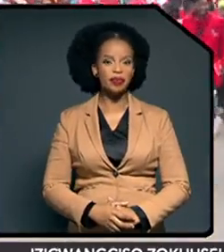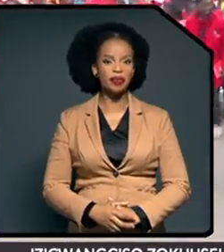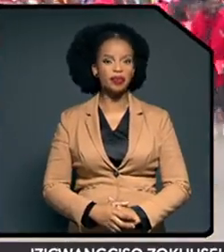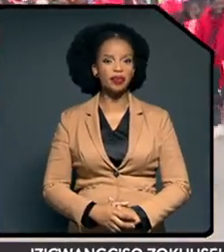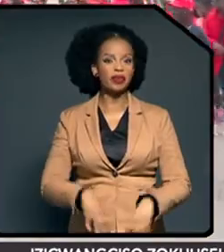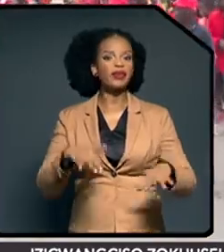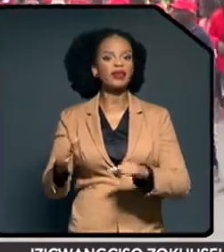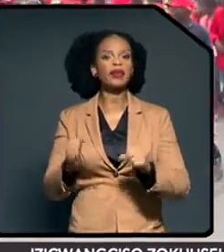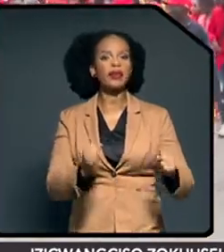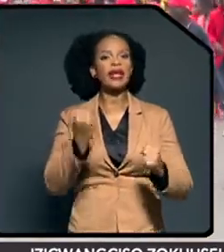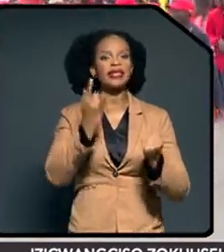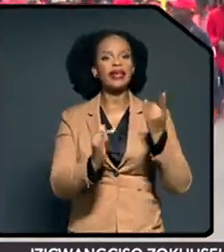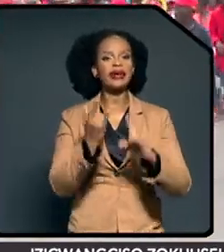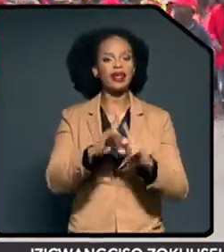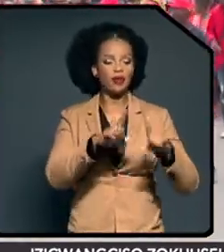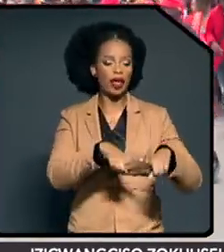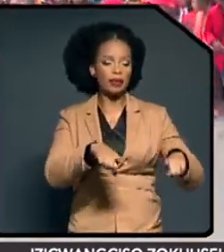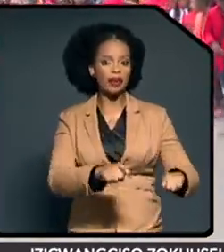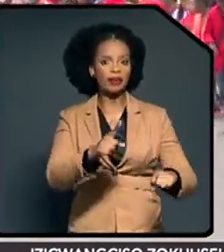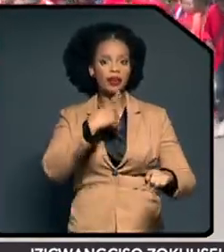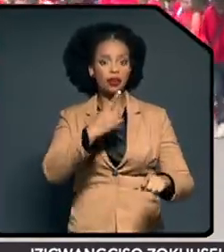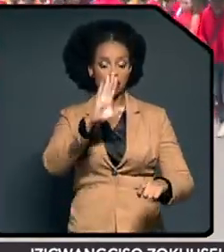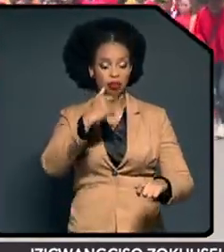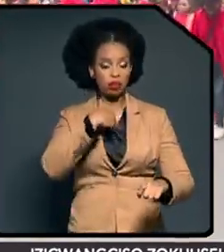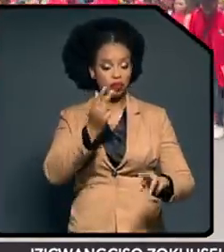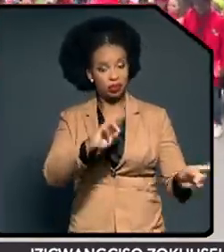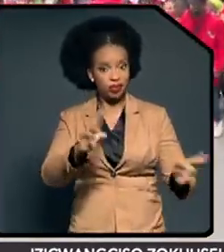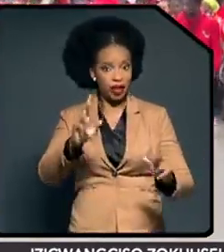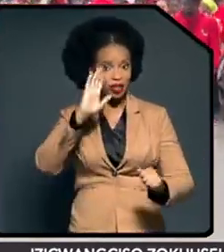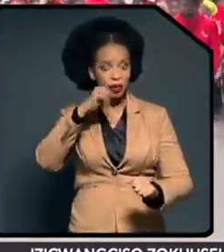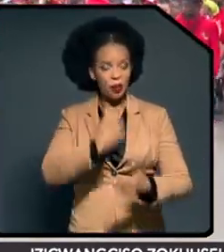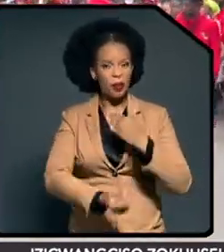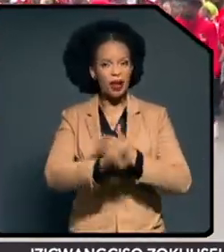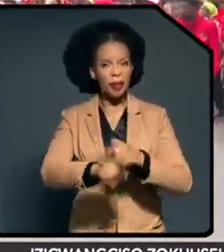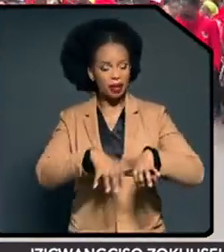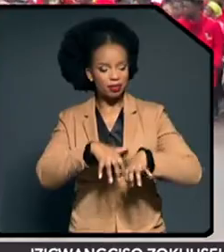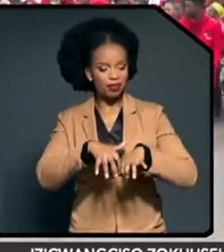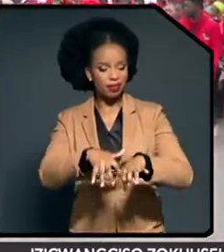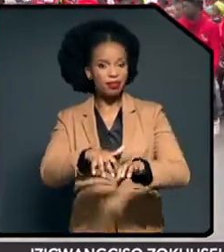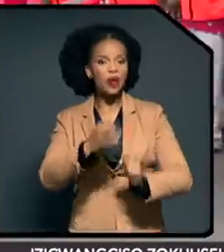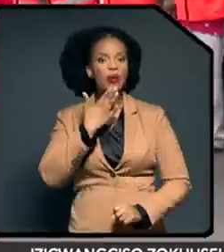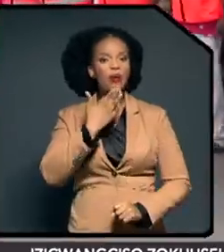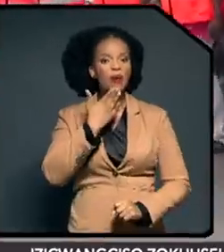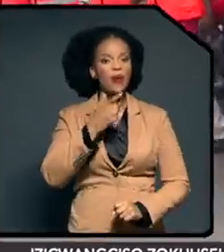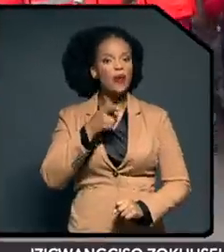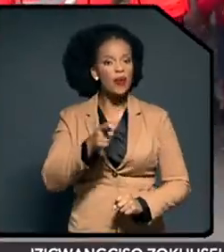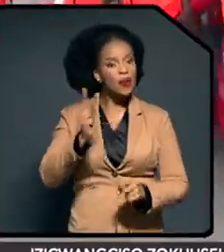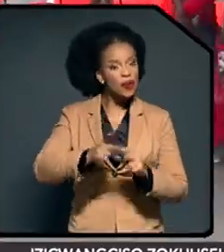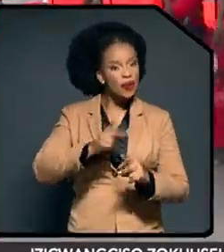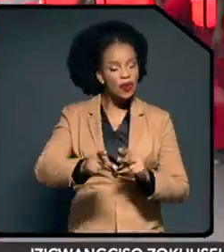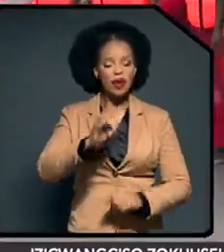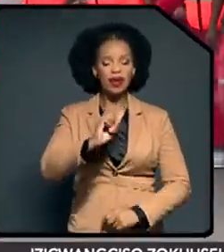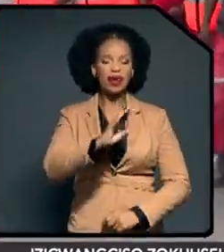Kusenjalo, isixeko saseKapa sithi silulungele ugwayimbo lwangomso oluququzelelwe liqela le-EFF.